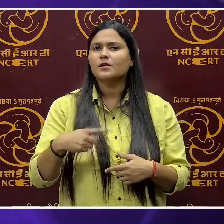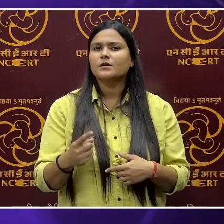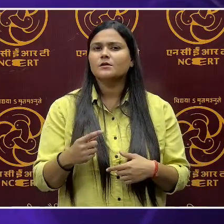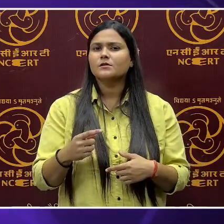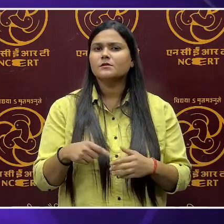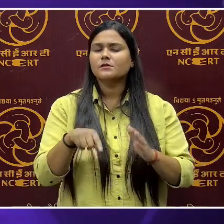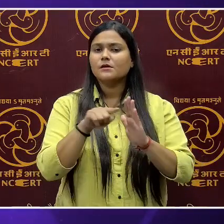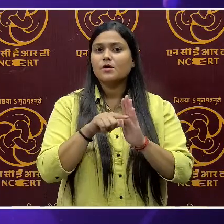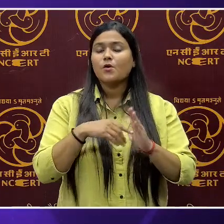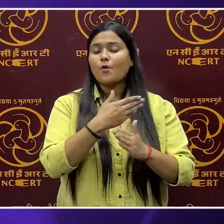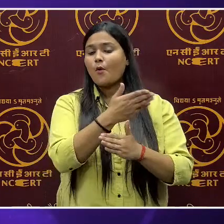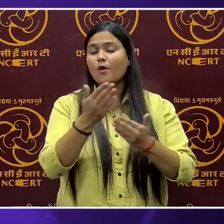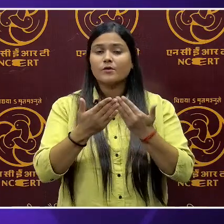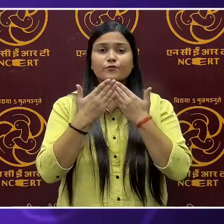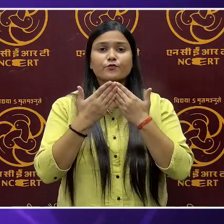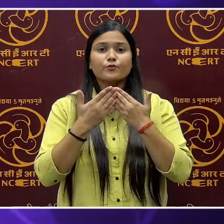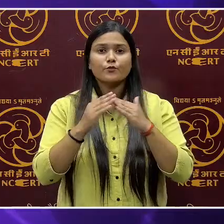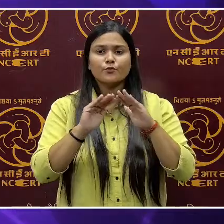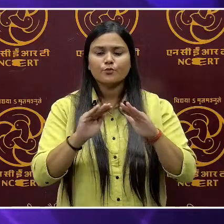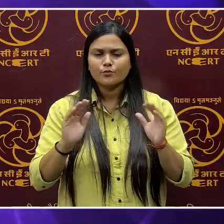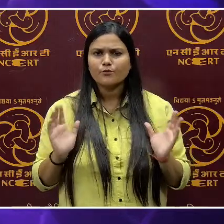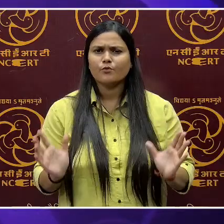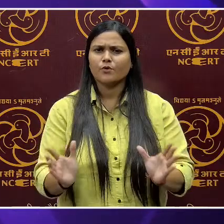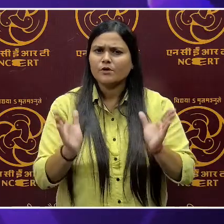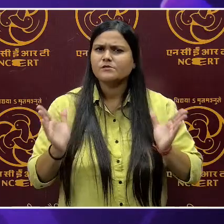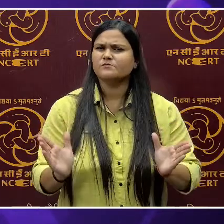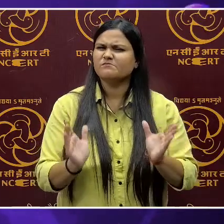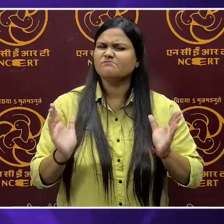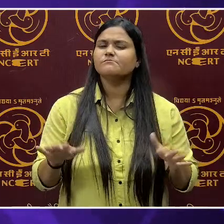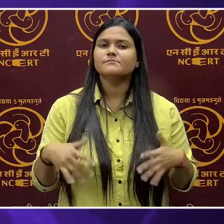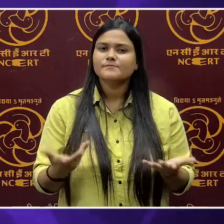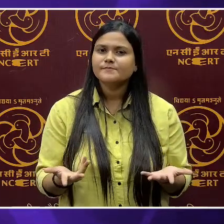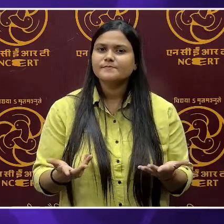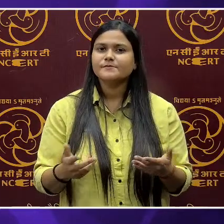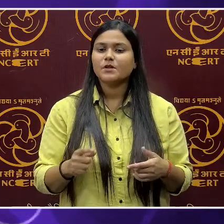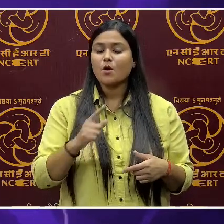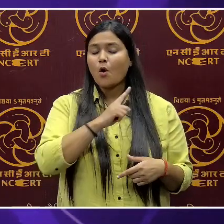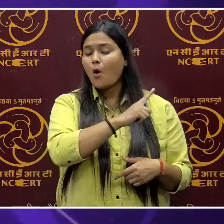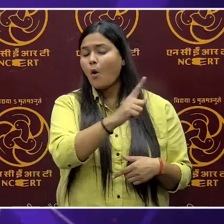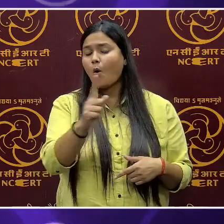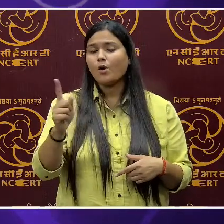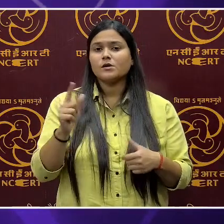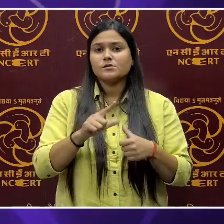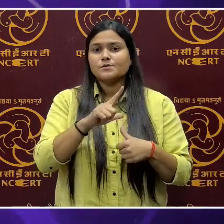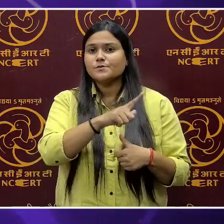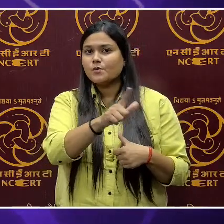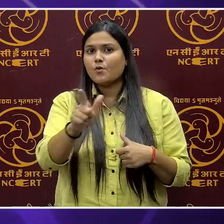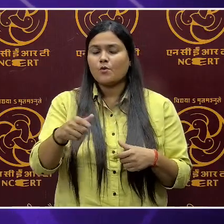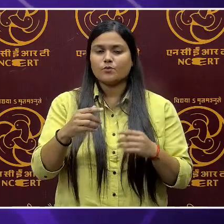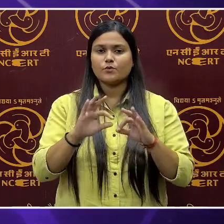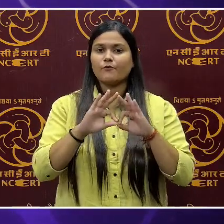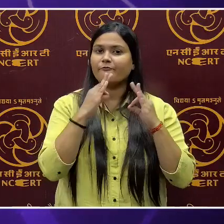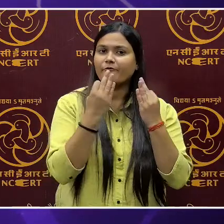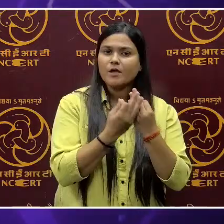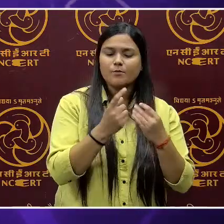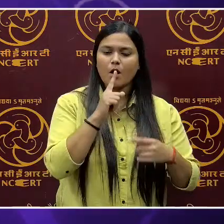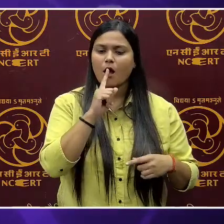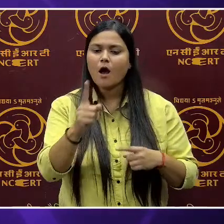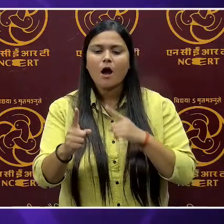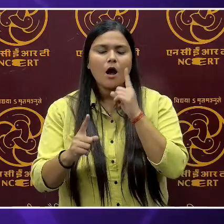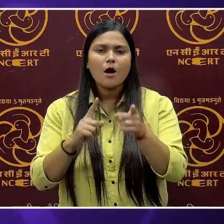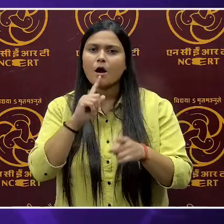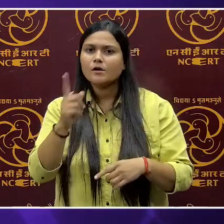should educate and encourage. We should tell everyone in our family,